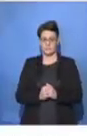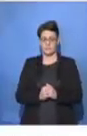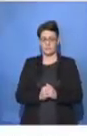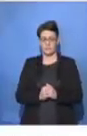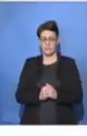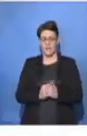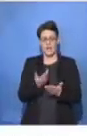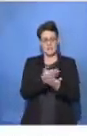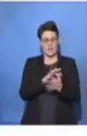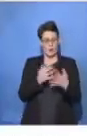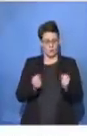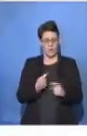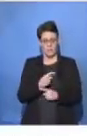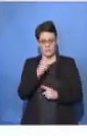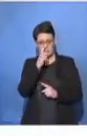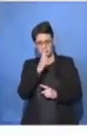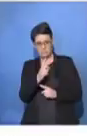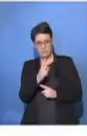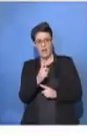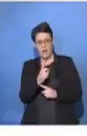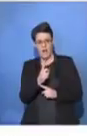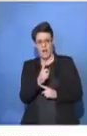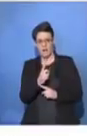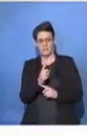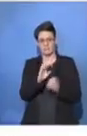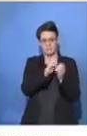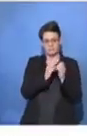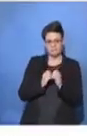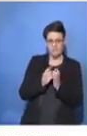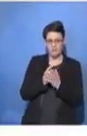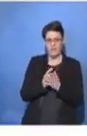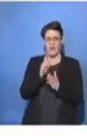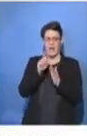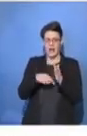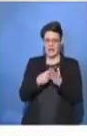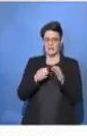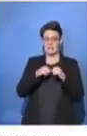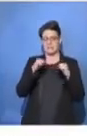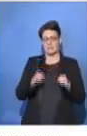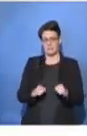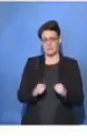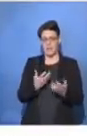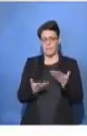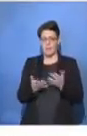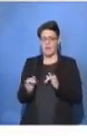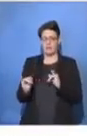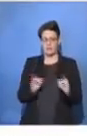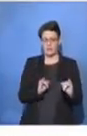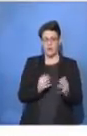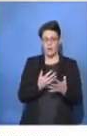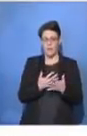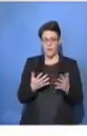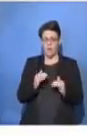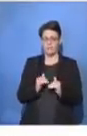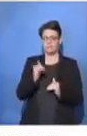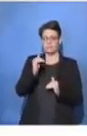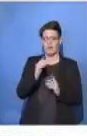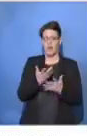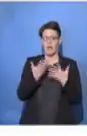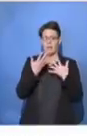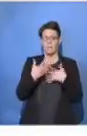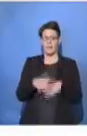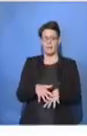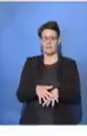Stakeholders are urged to consider reforms to the electoral system that may introduce a hybrid model, such as the